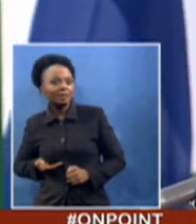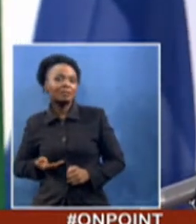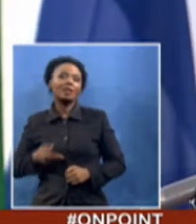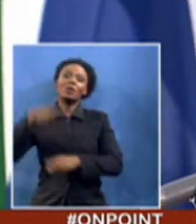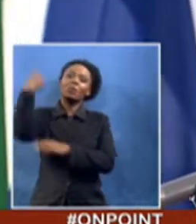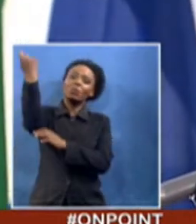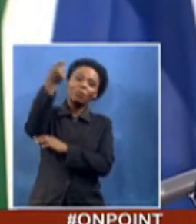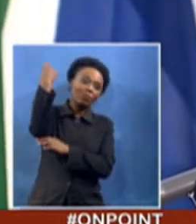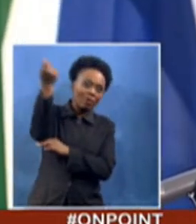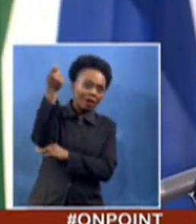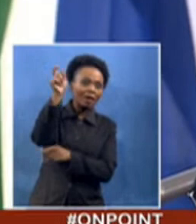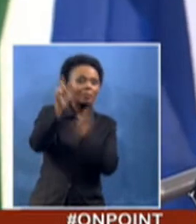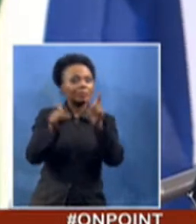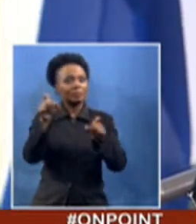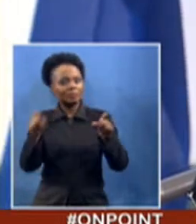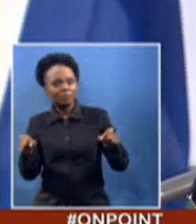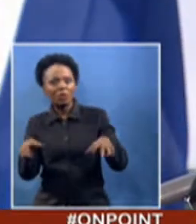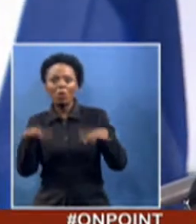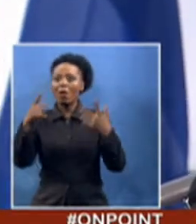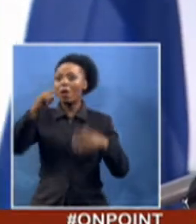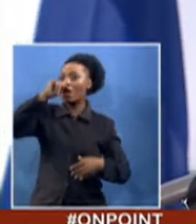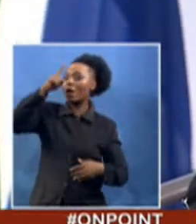dweller or urban dweller,